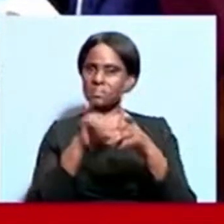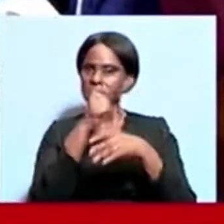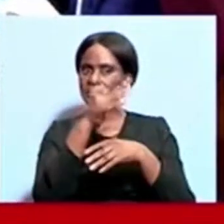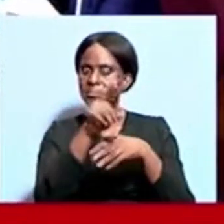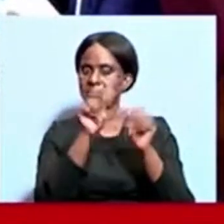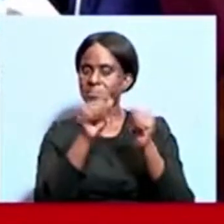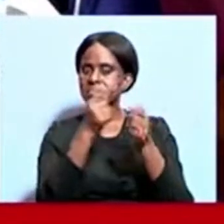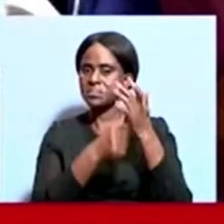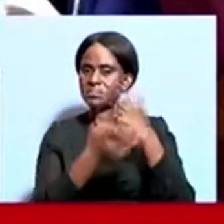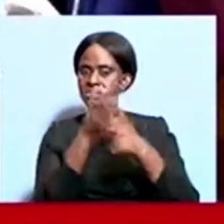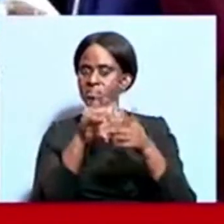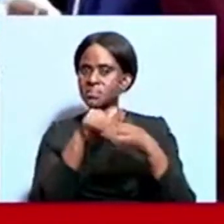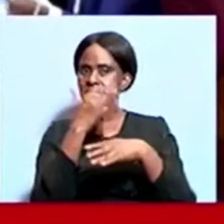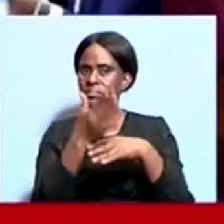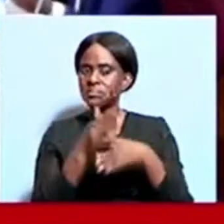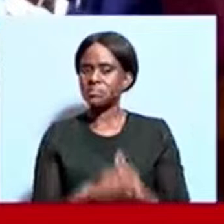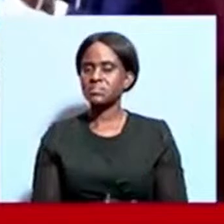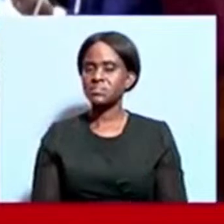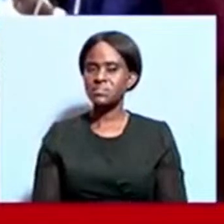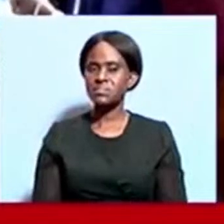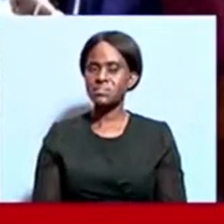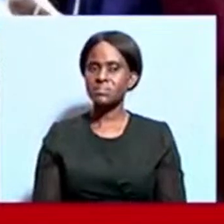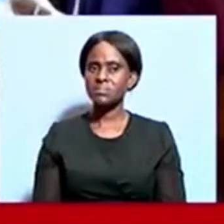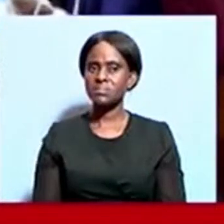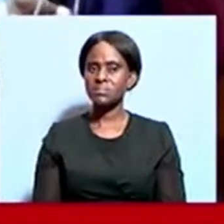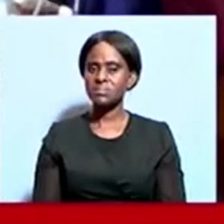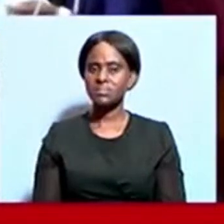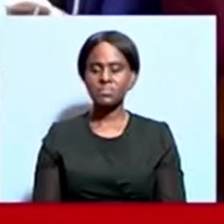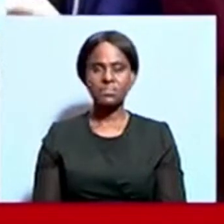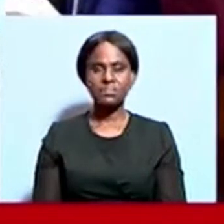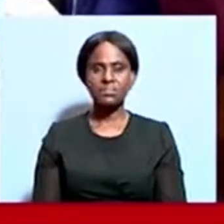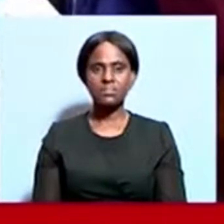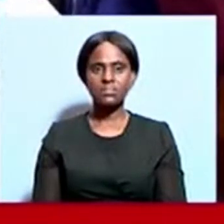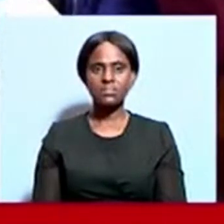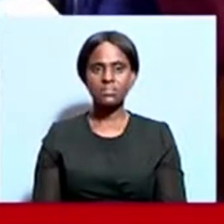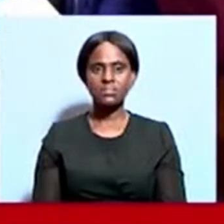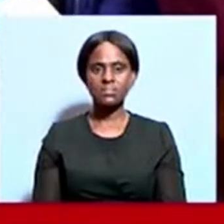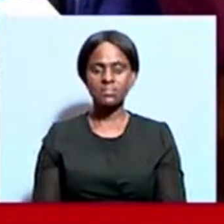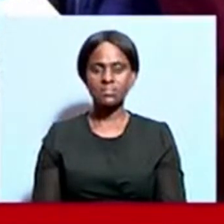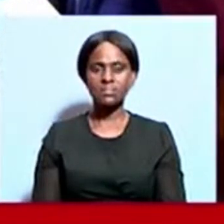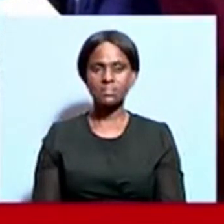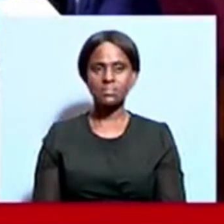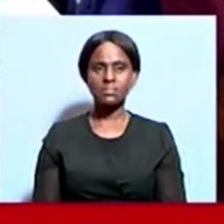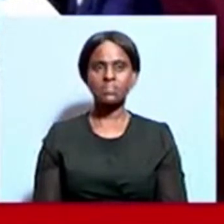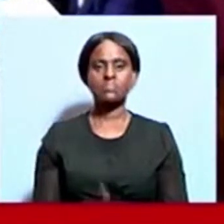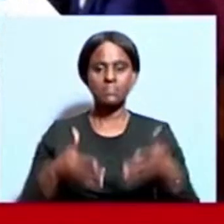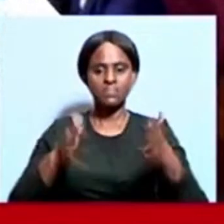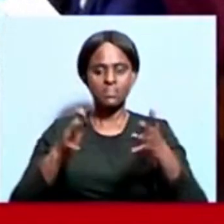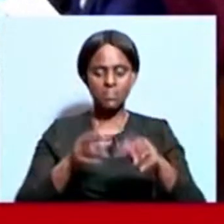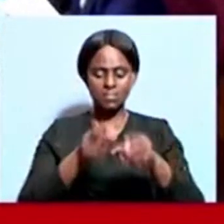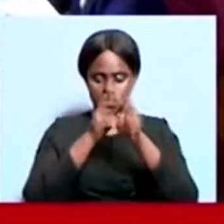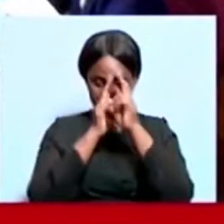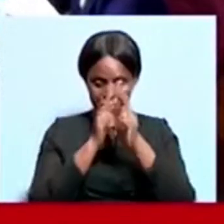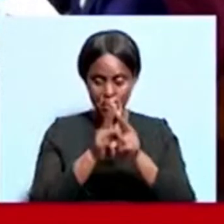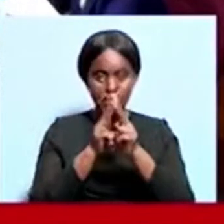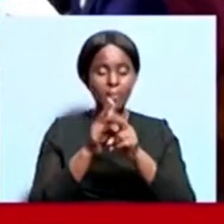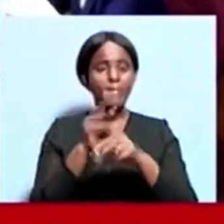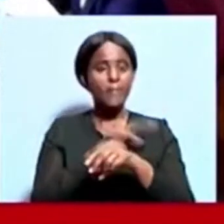No, what I wanted is maybe if you allowed me, honorable members, allow me to manage the meeting. Yes. Allow me to manage the